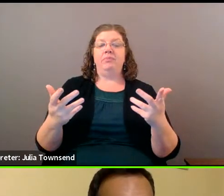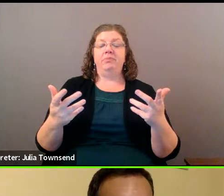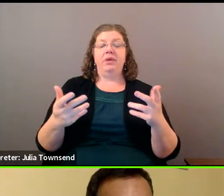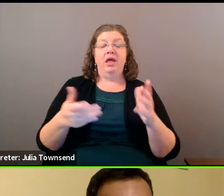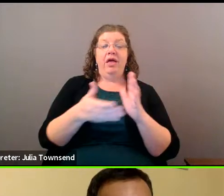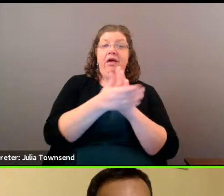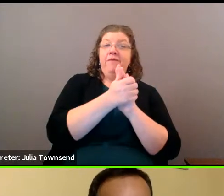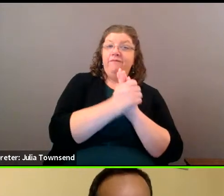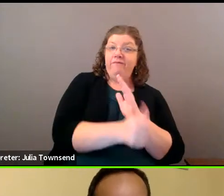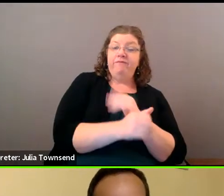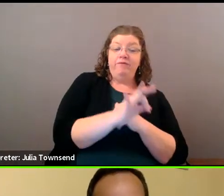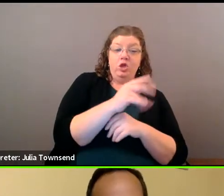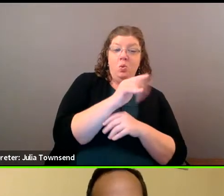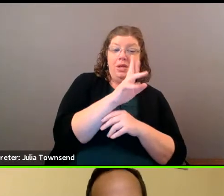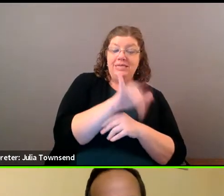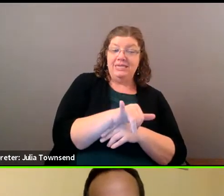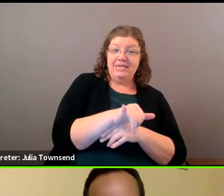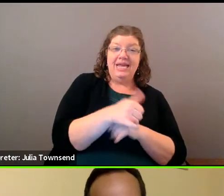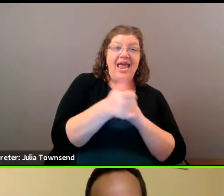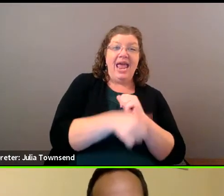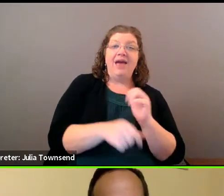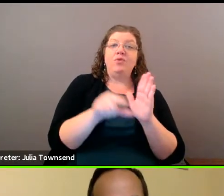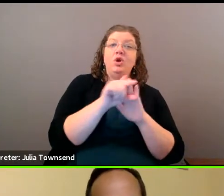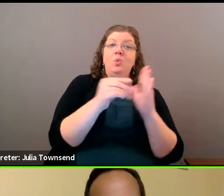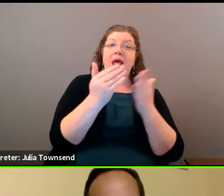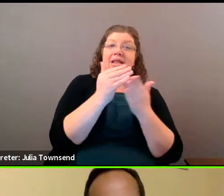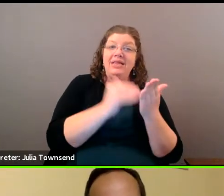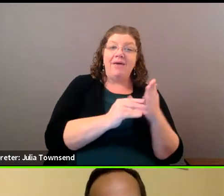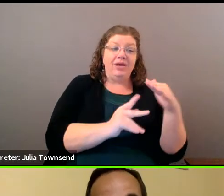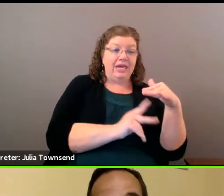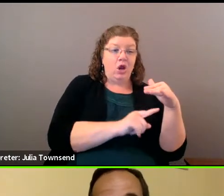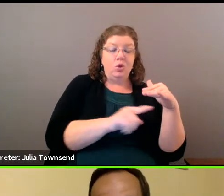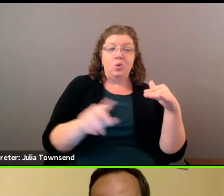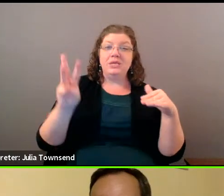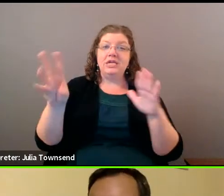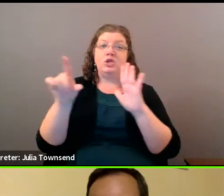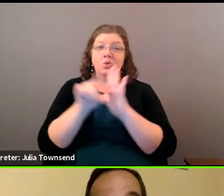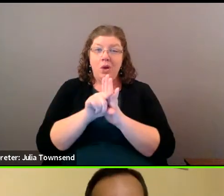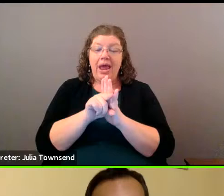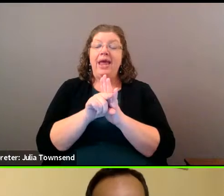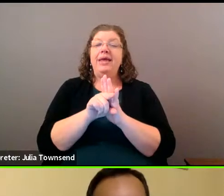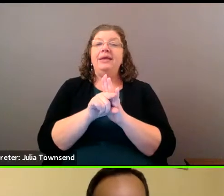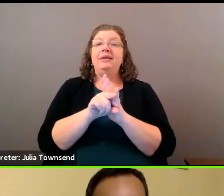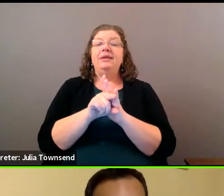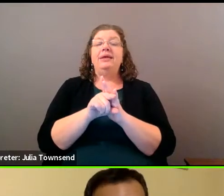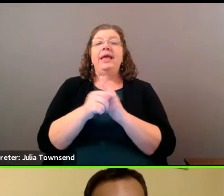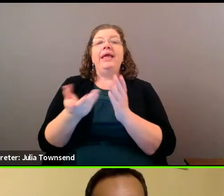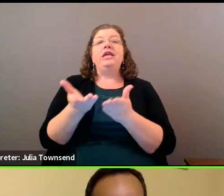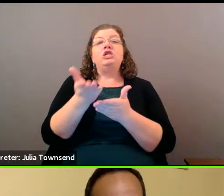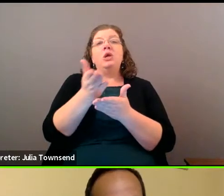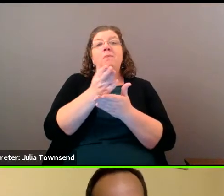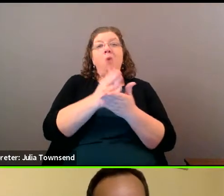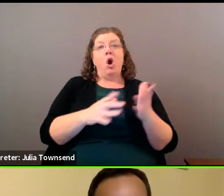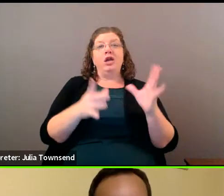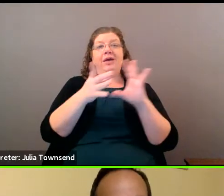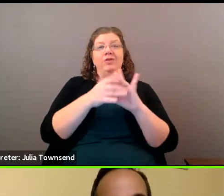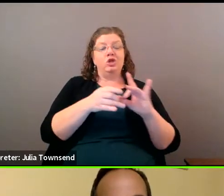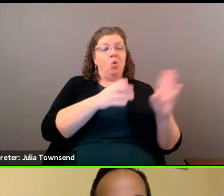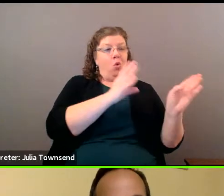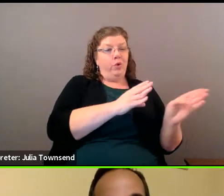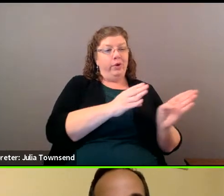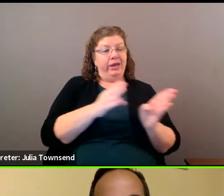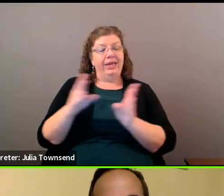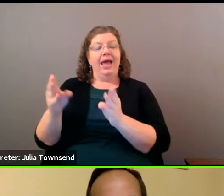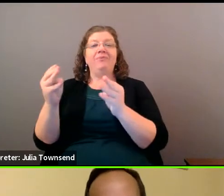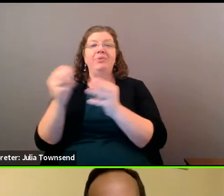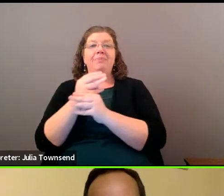fluency, because every grade level from kindergarten through 6th grade is part of the story of mathematical